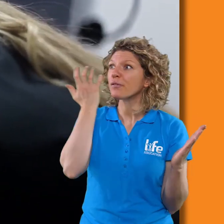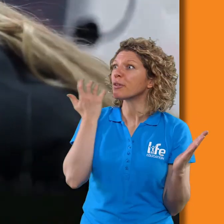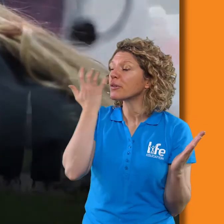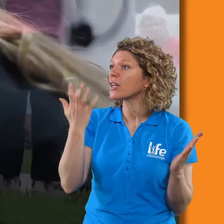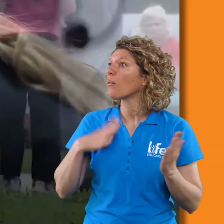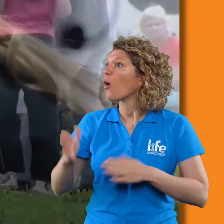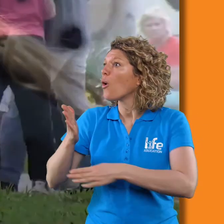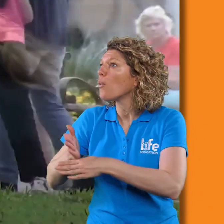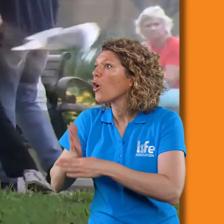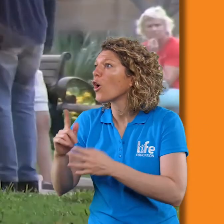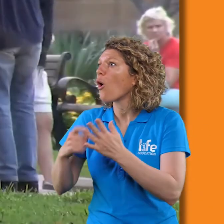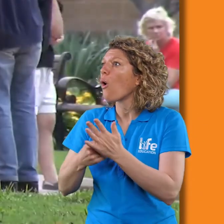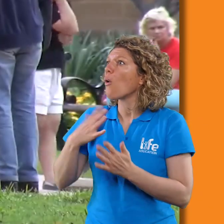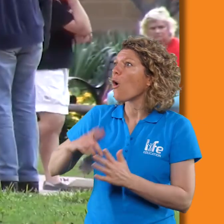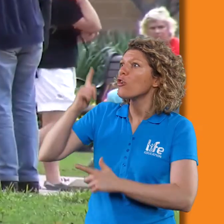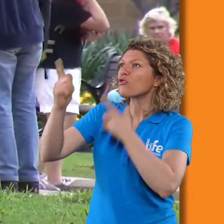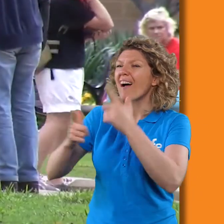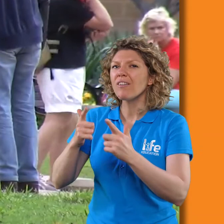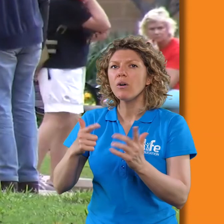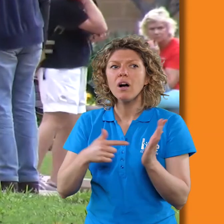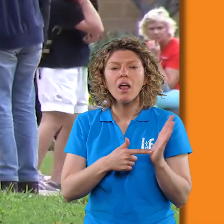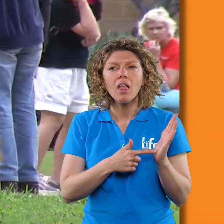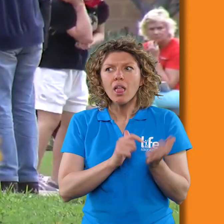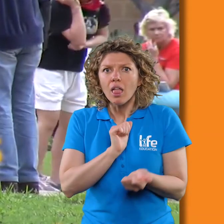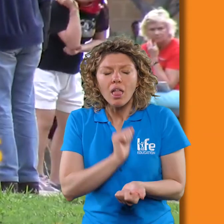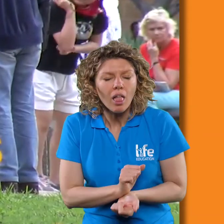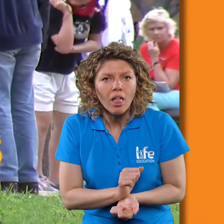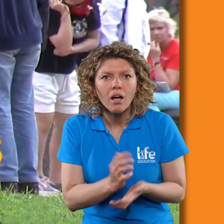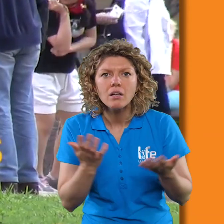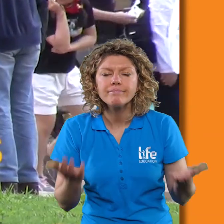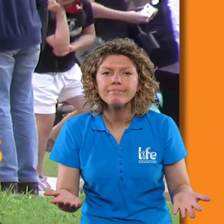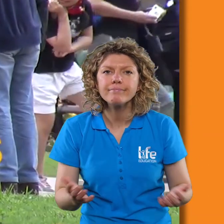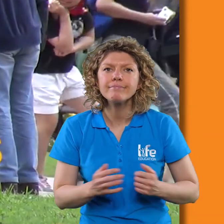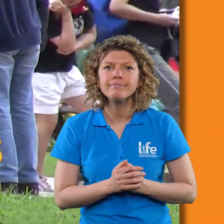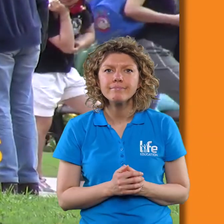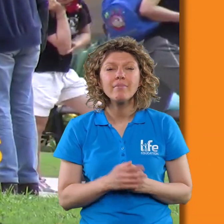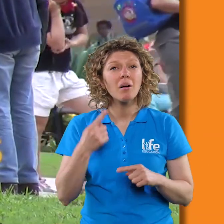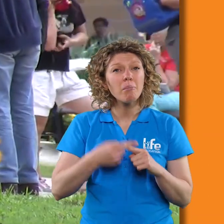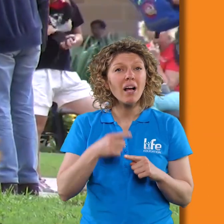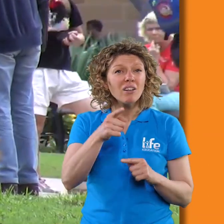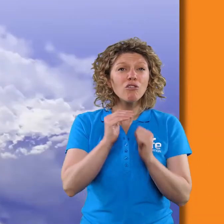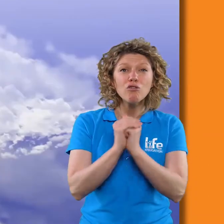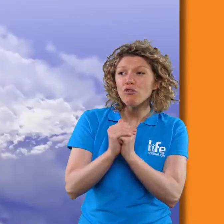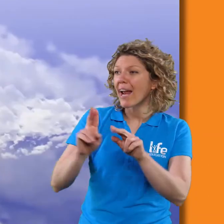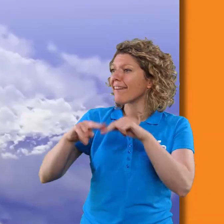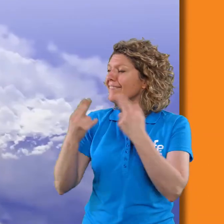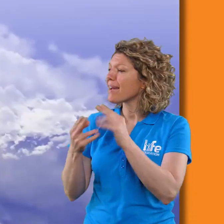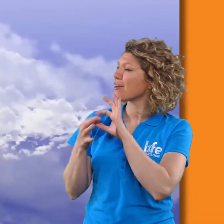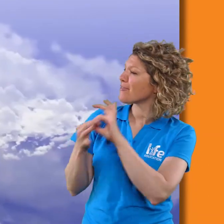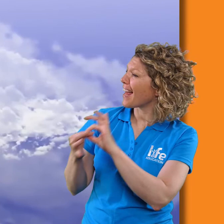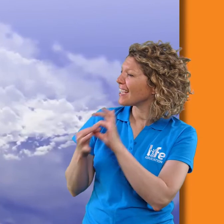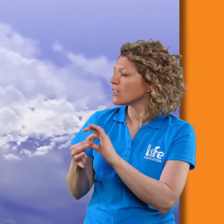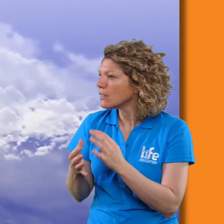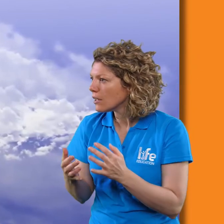Being dependent on a drug can affect not only their health, but a person's relationships with friends and family, and their job